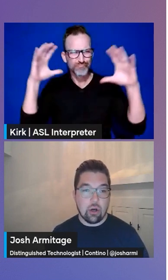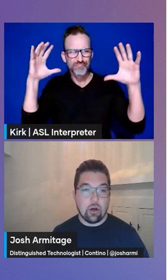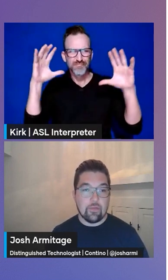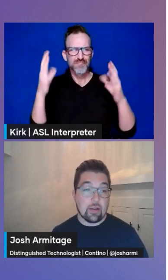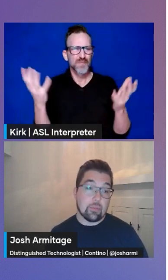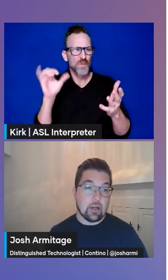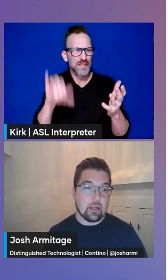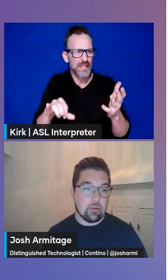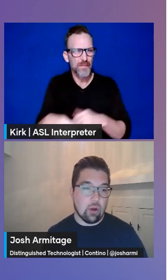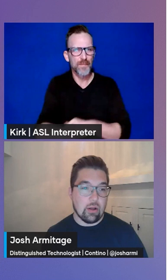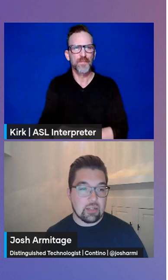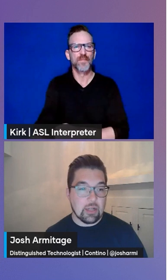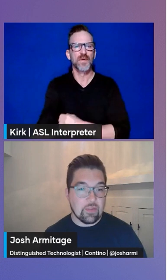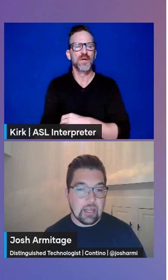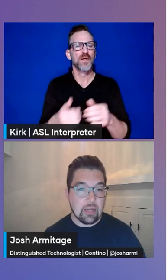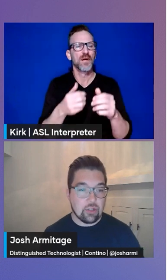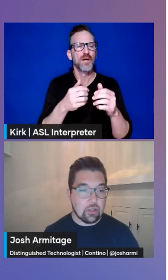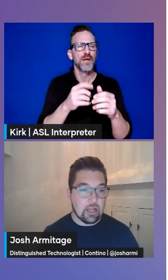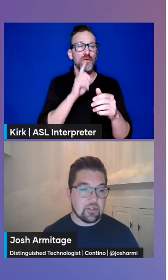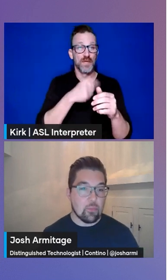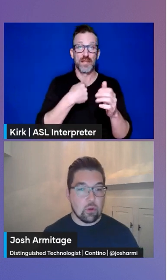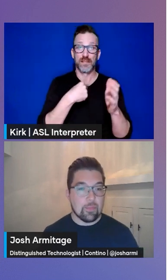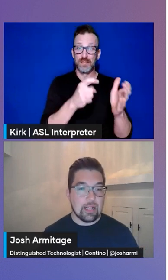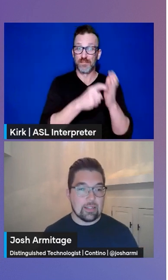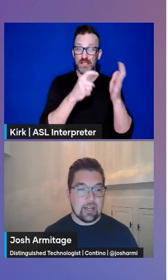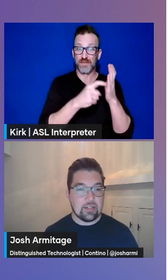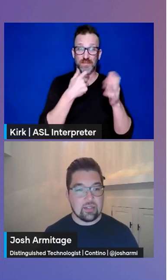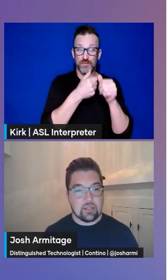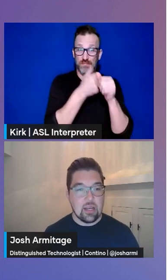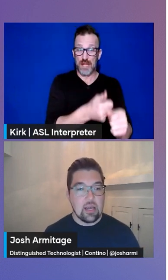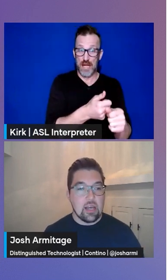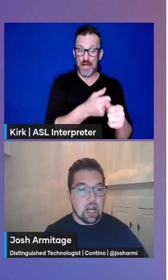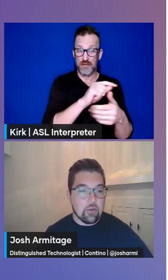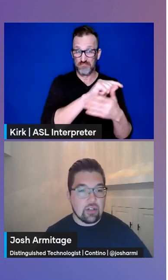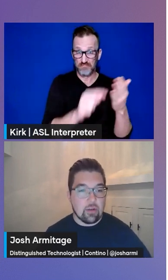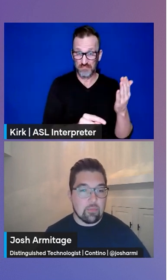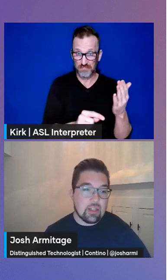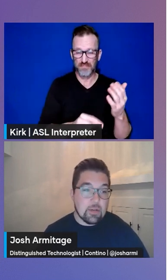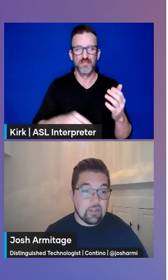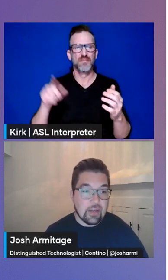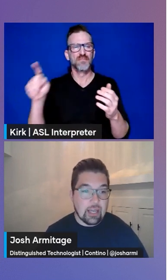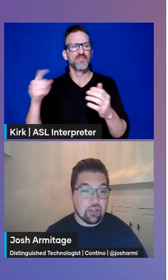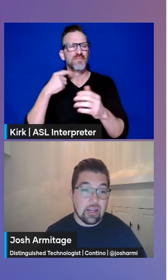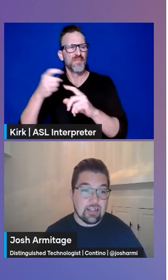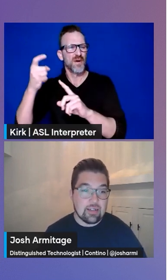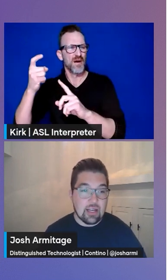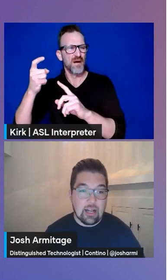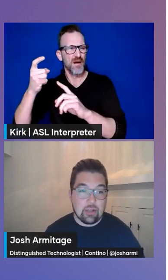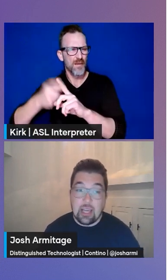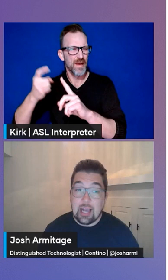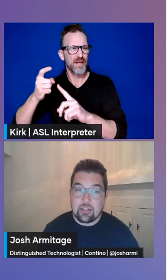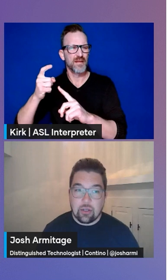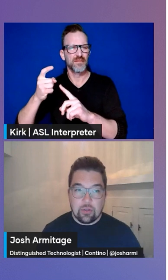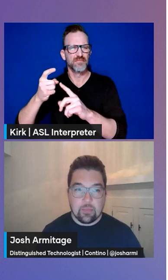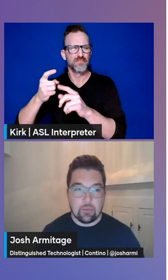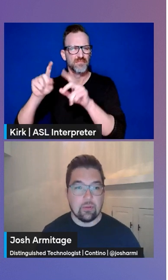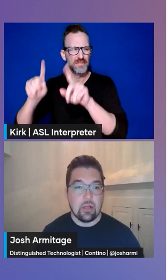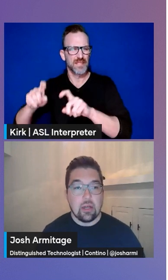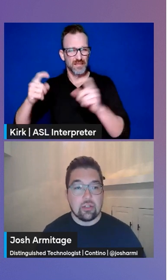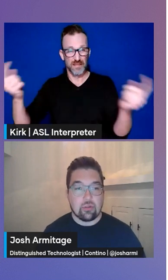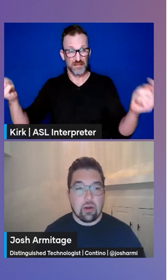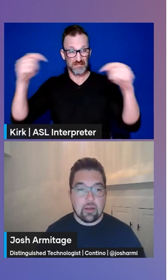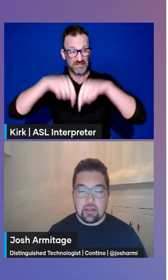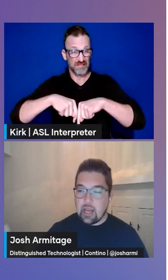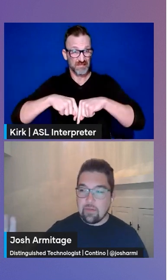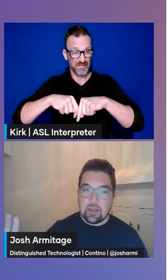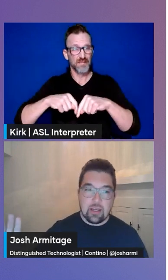combination of a specification and some automated tests, and you end up with a specification that is inherently executable.